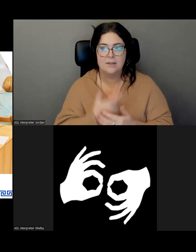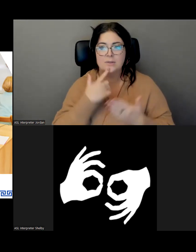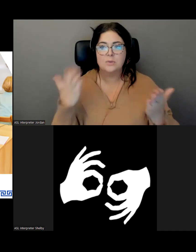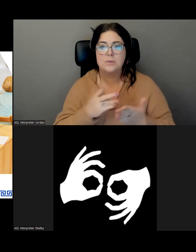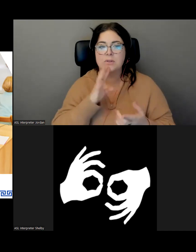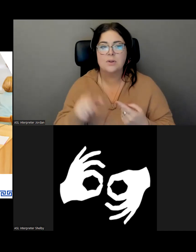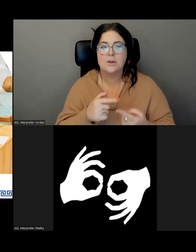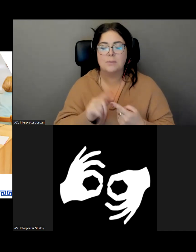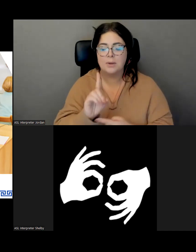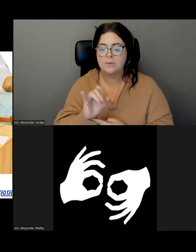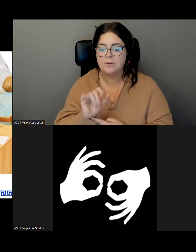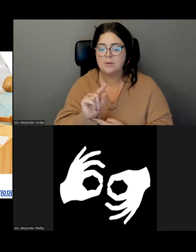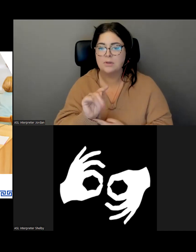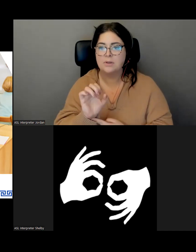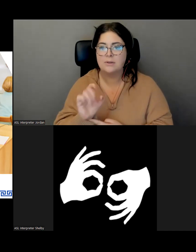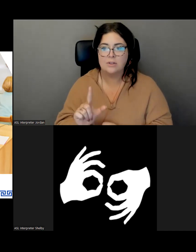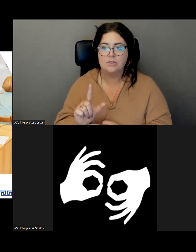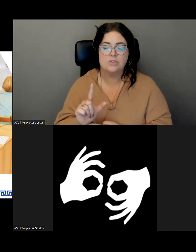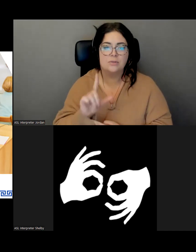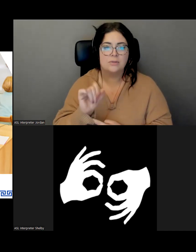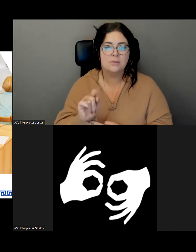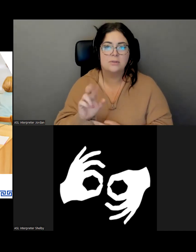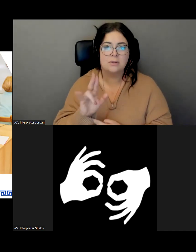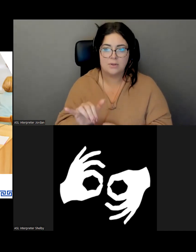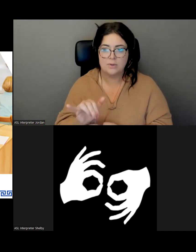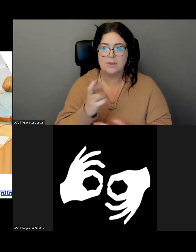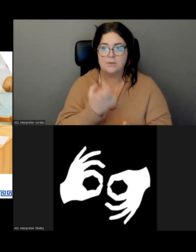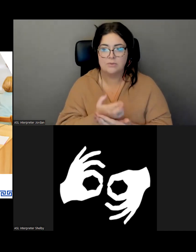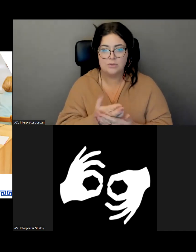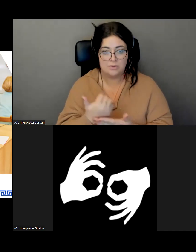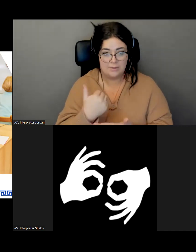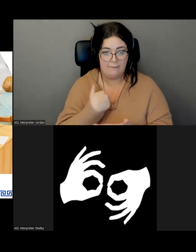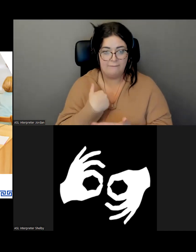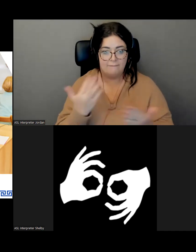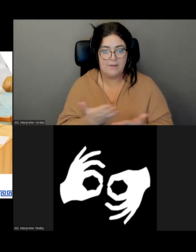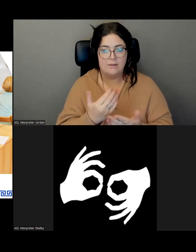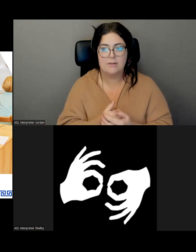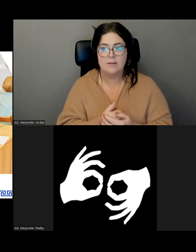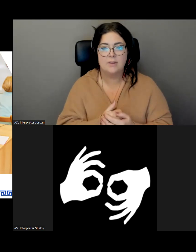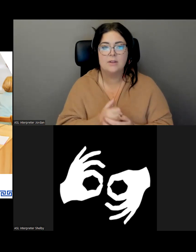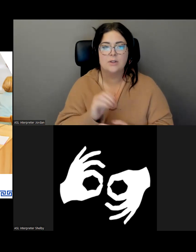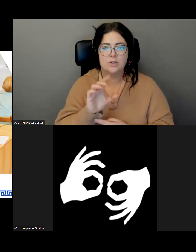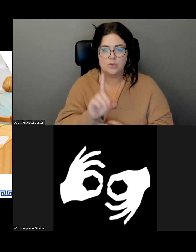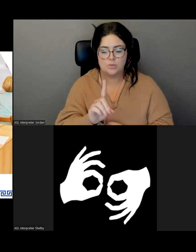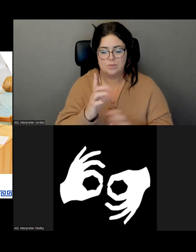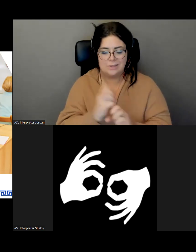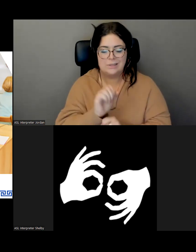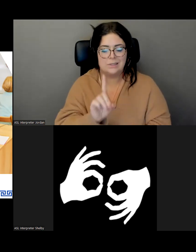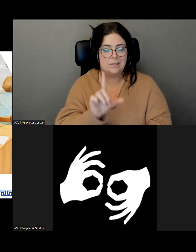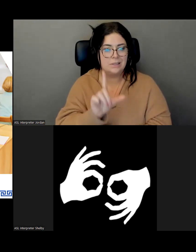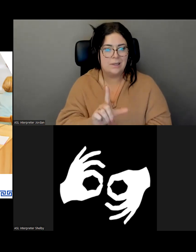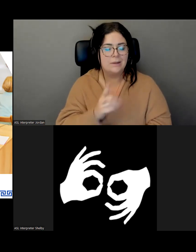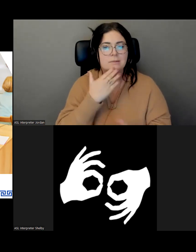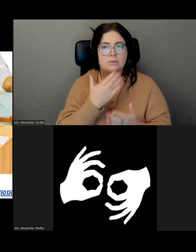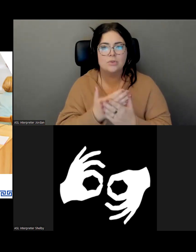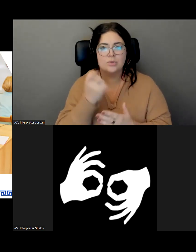digital literacy resources that Newfoundland and Labrador Public Libraries has for you. So digital literacy is the ability to use, navigate,